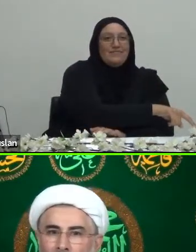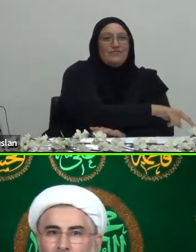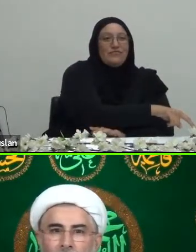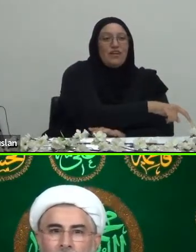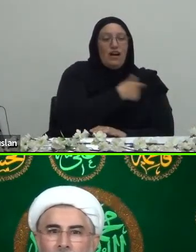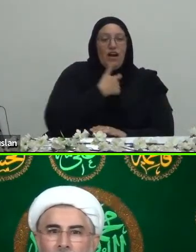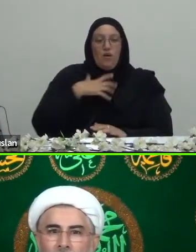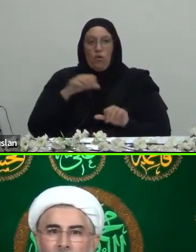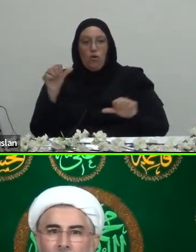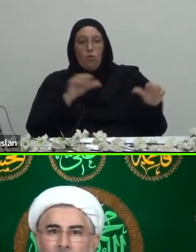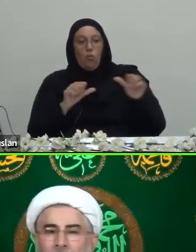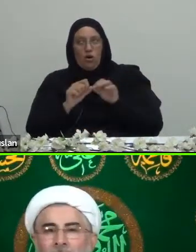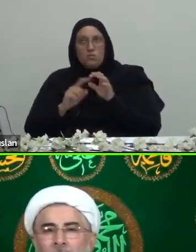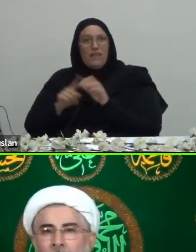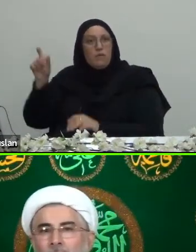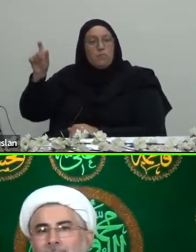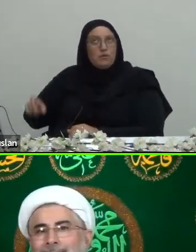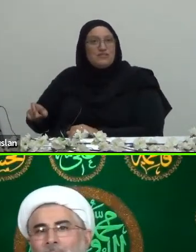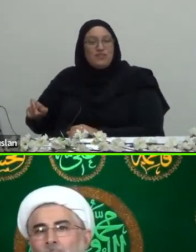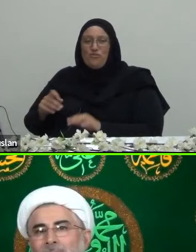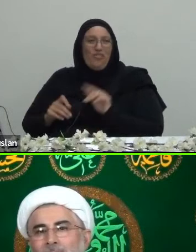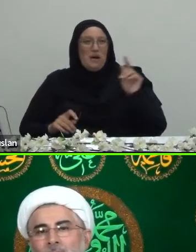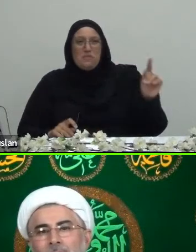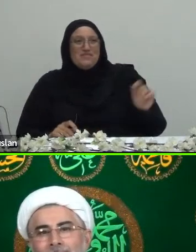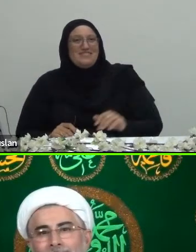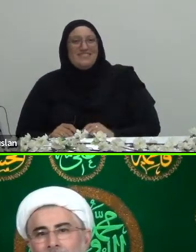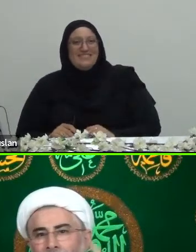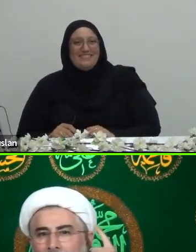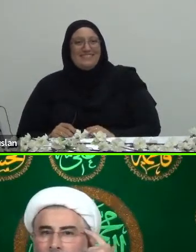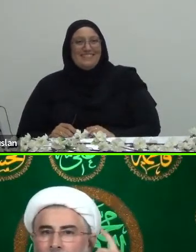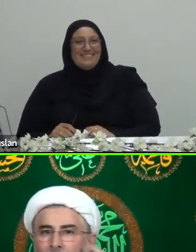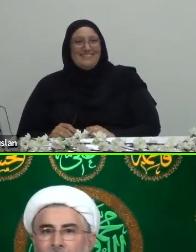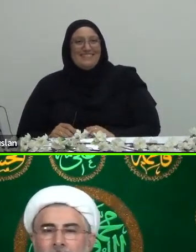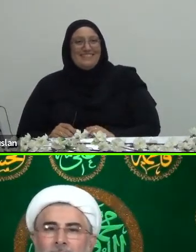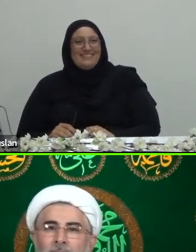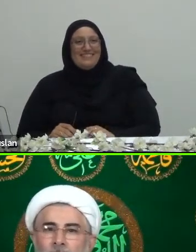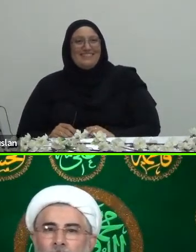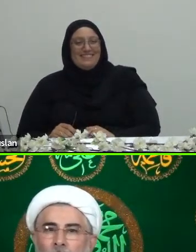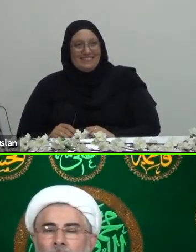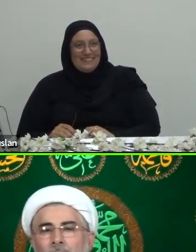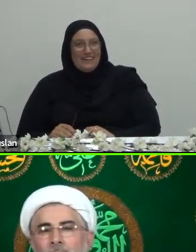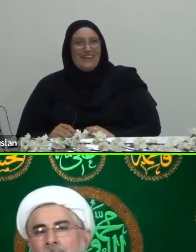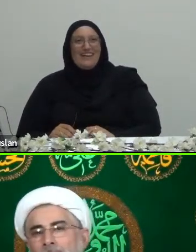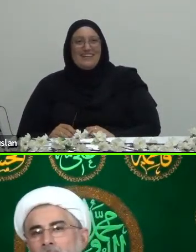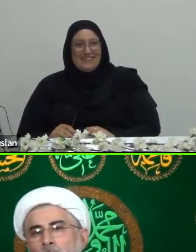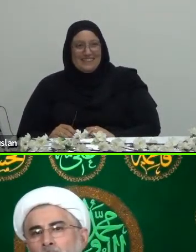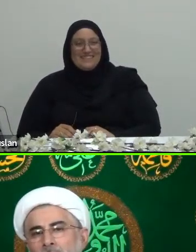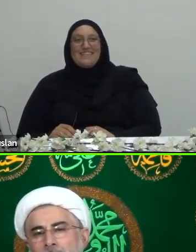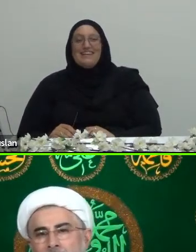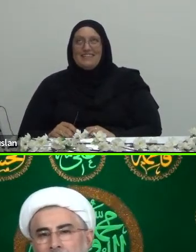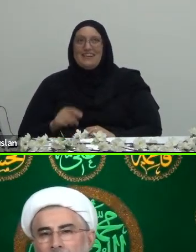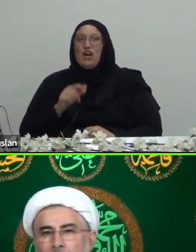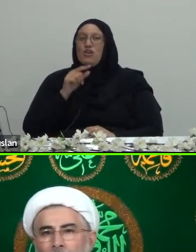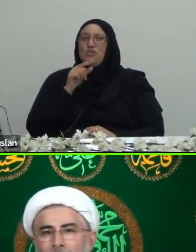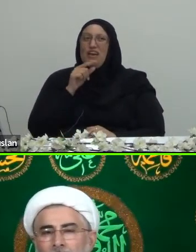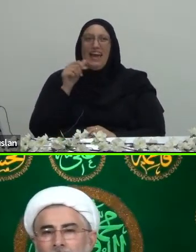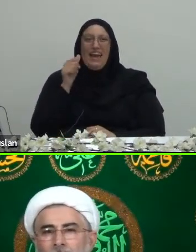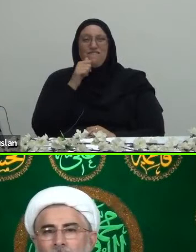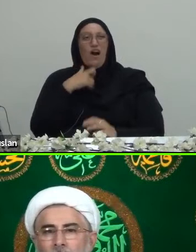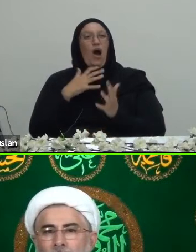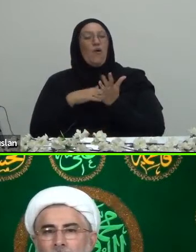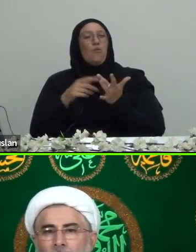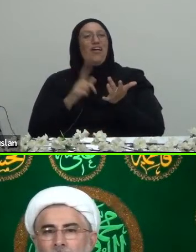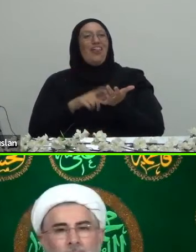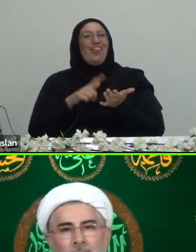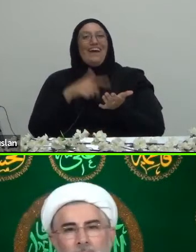by certain person, for example, so that we have not acted ignorantly against my will. It's always based upon the death